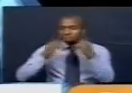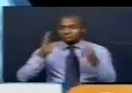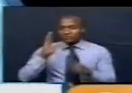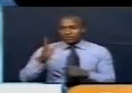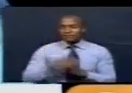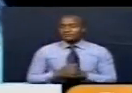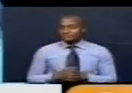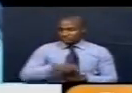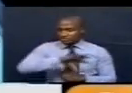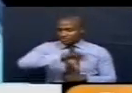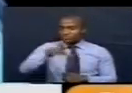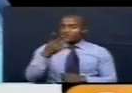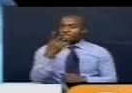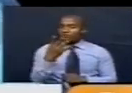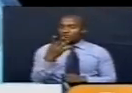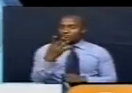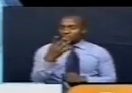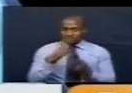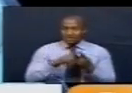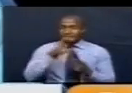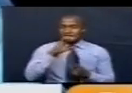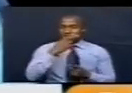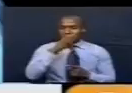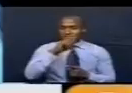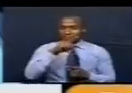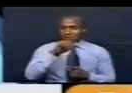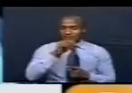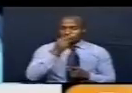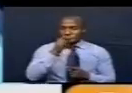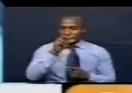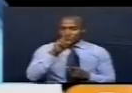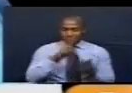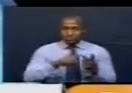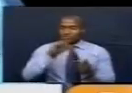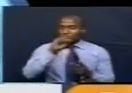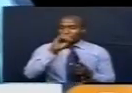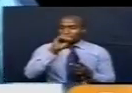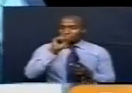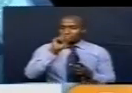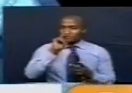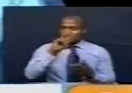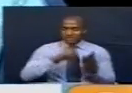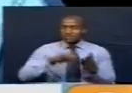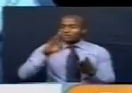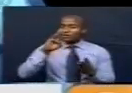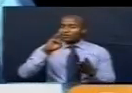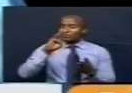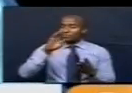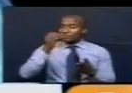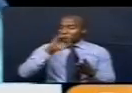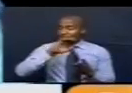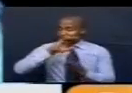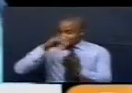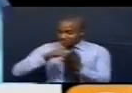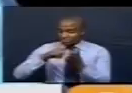making up Bomet County: Chepalungu, Soti constituency, Konoin, Bomet Central, and Bomet East, having